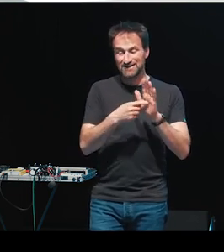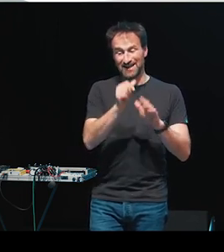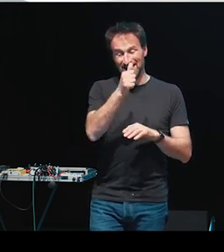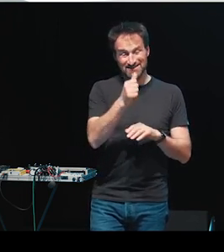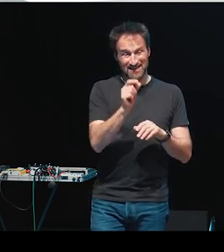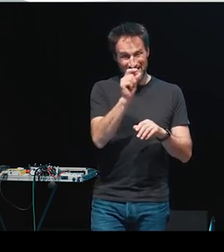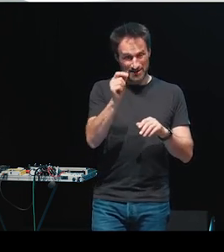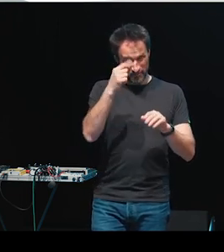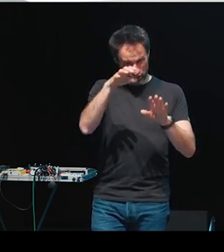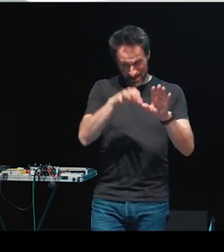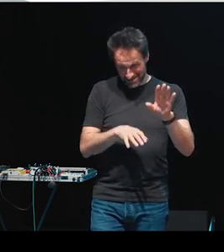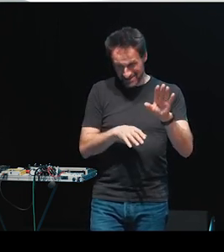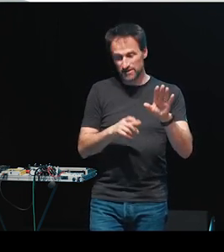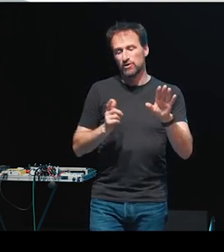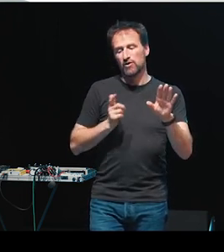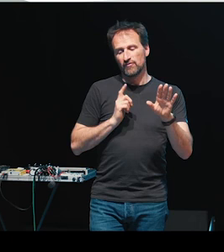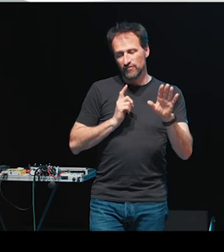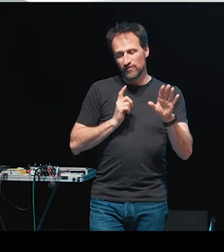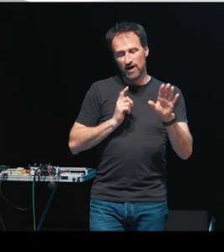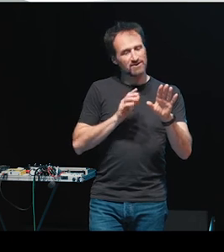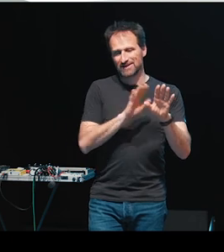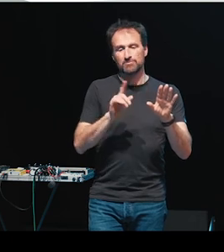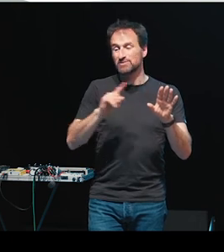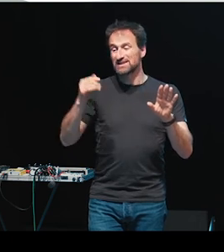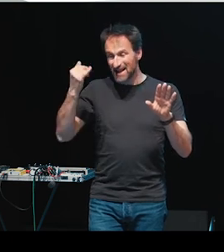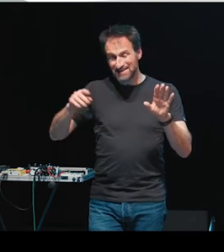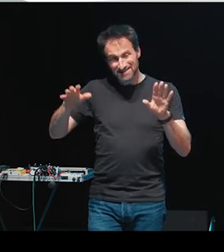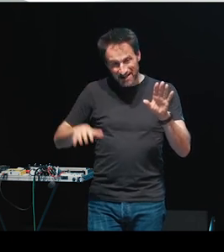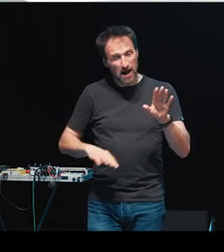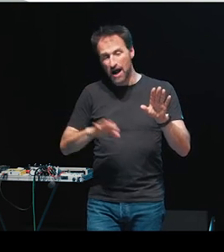that right away without waiting for an entire list to load.